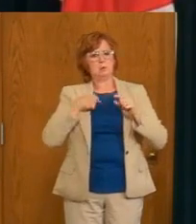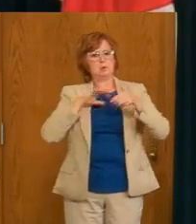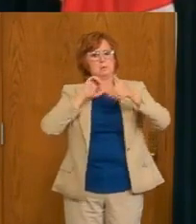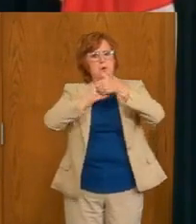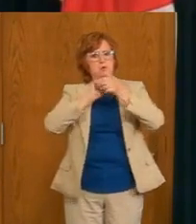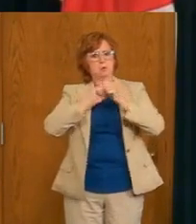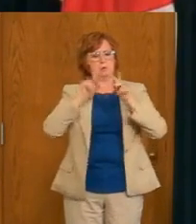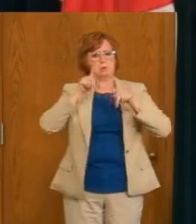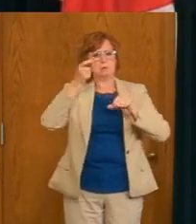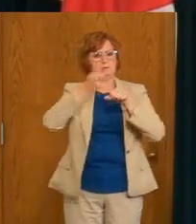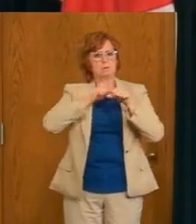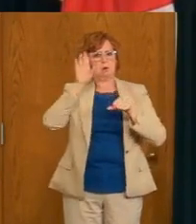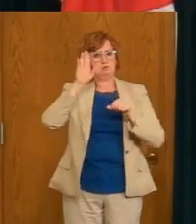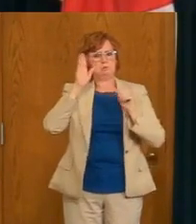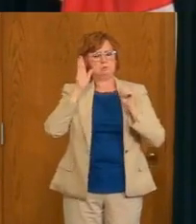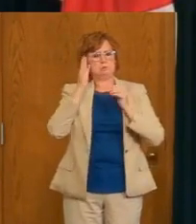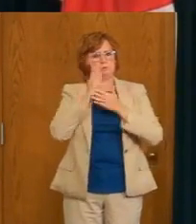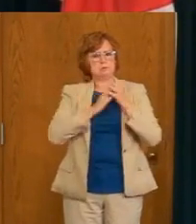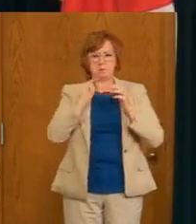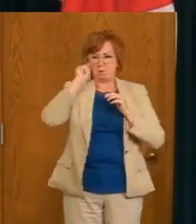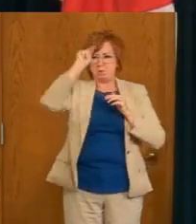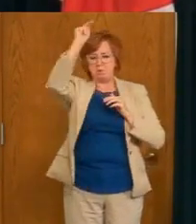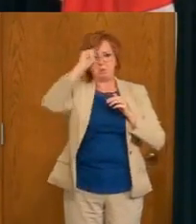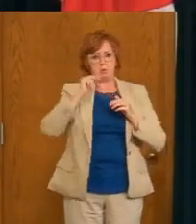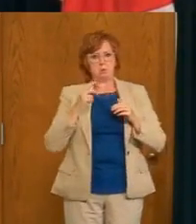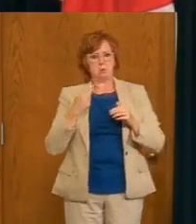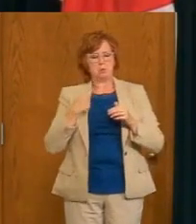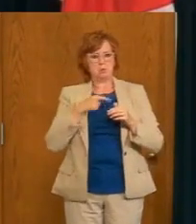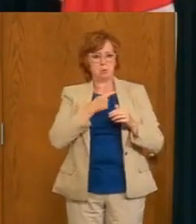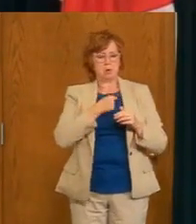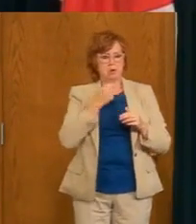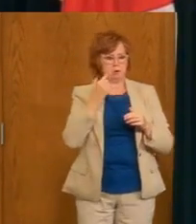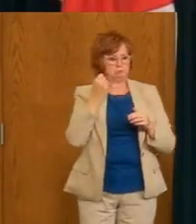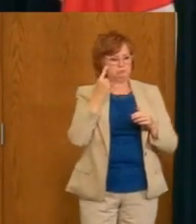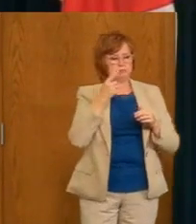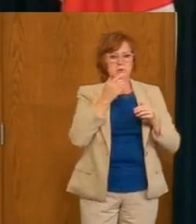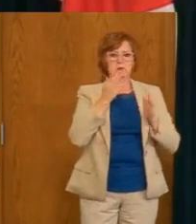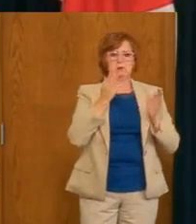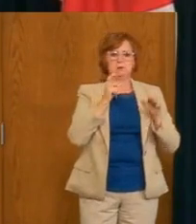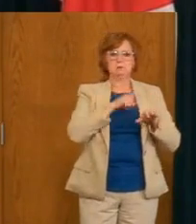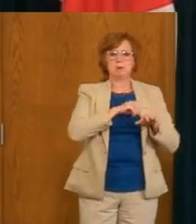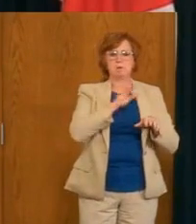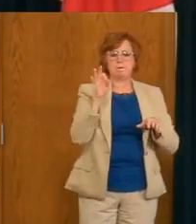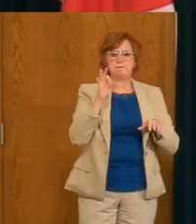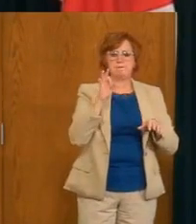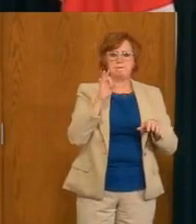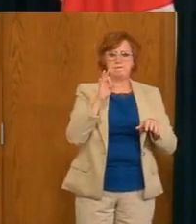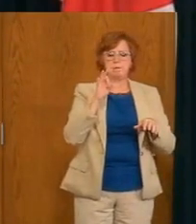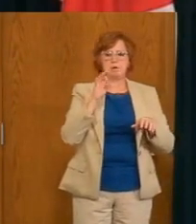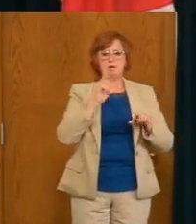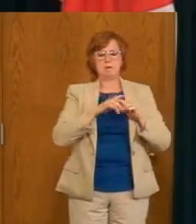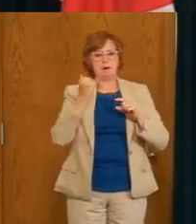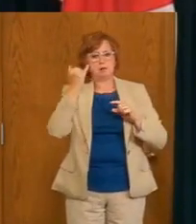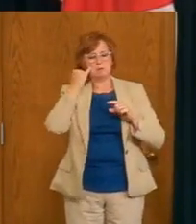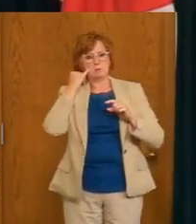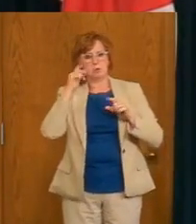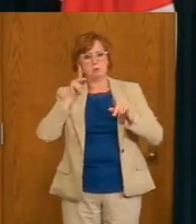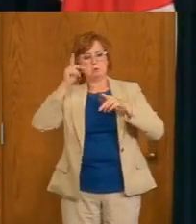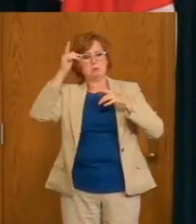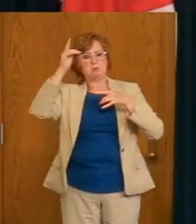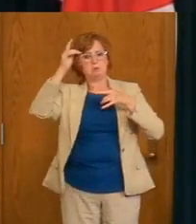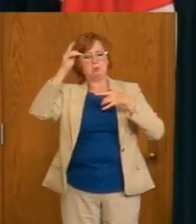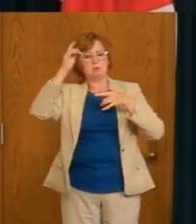throughout the pandemic, the circumstances in the far north and north have been different in terms of some of the guidance was different,